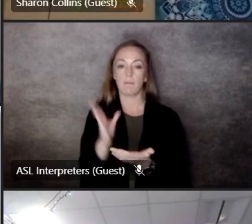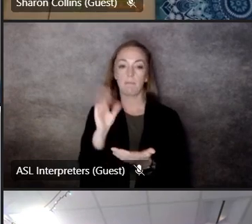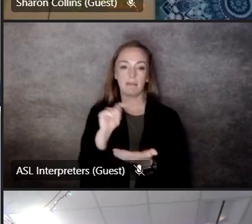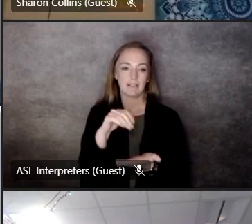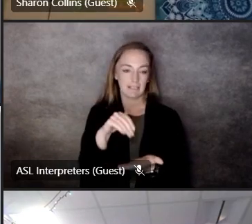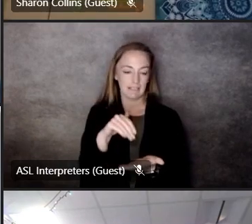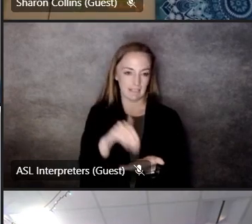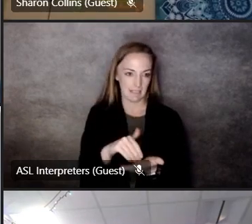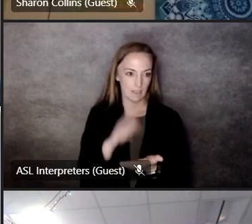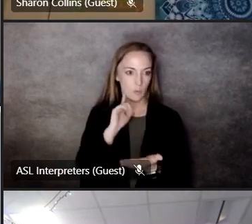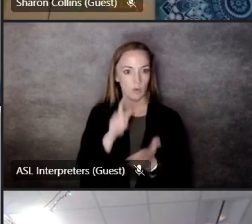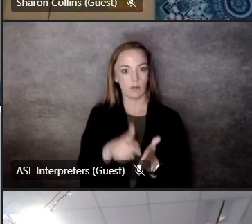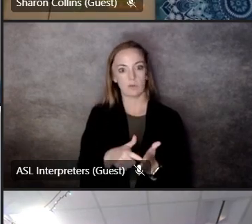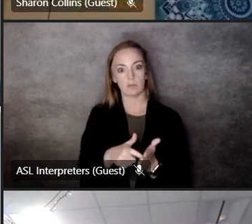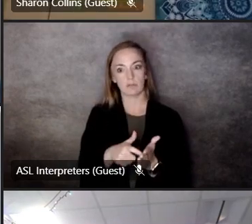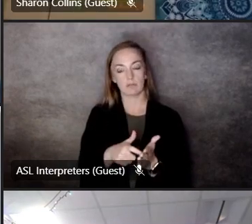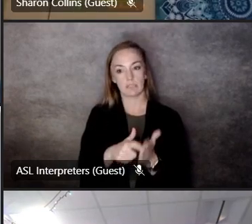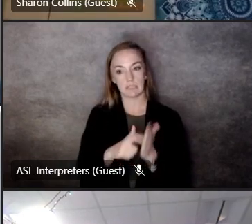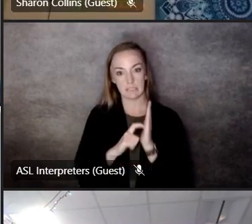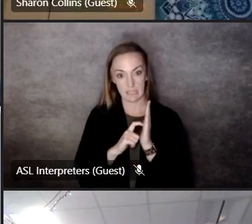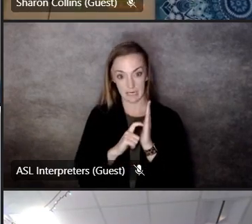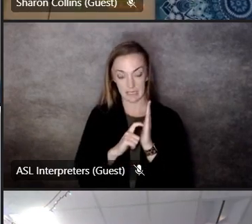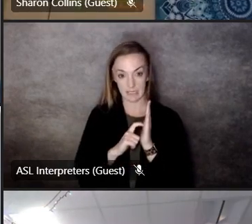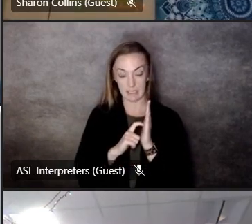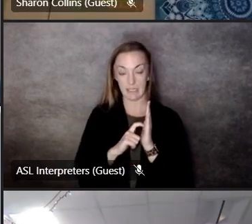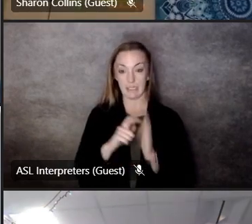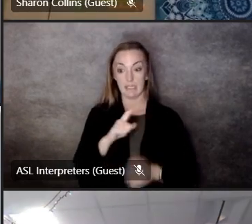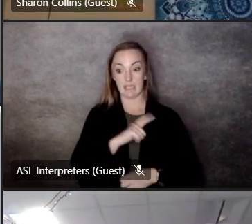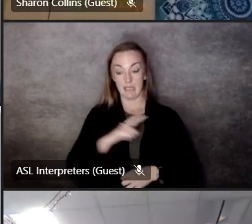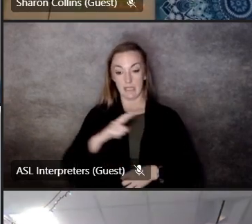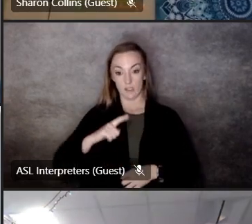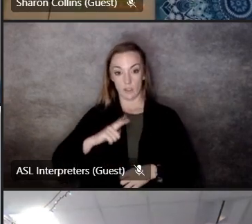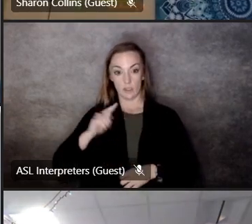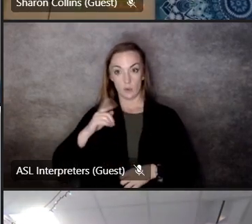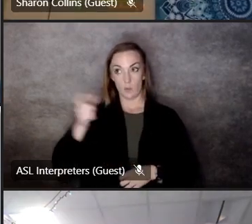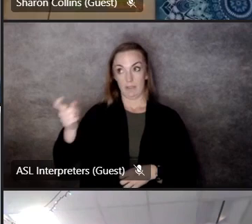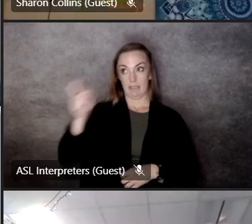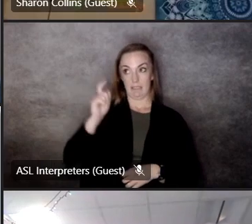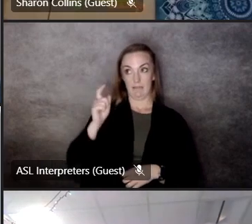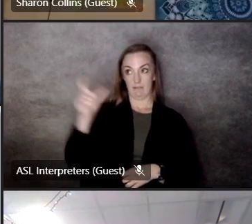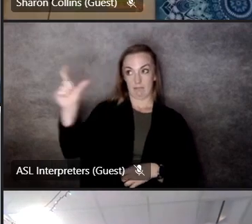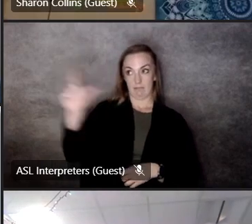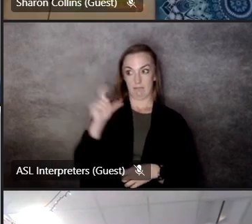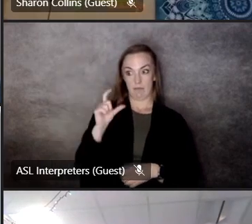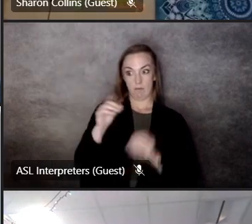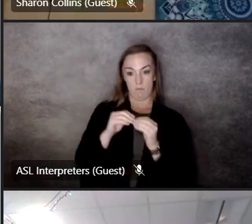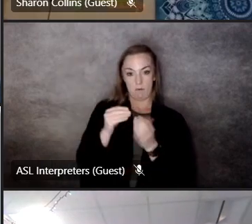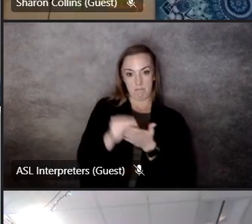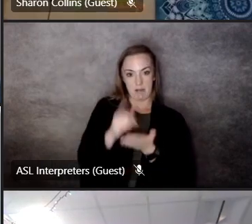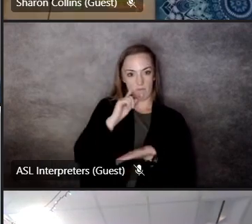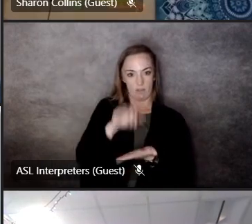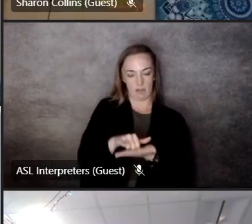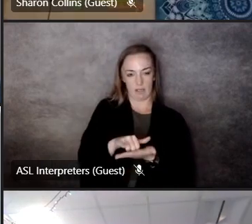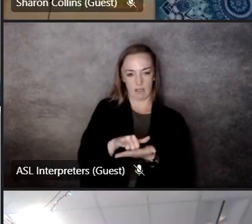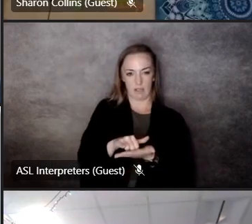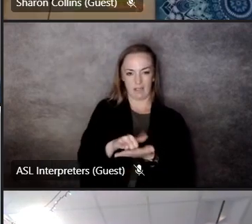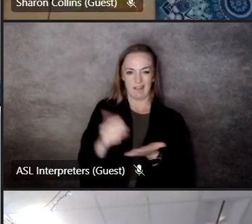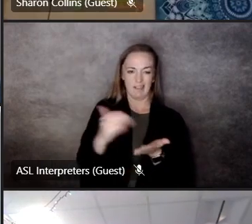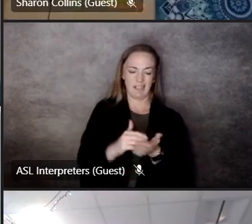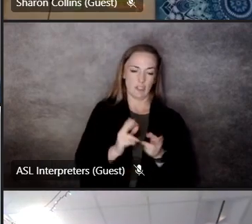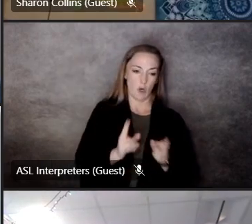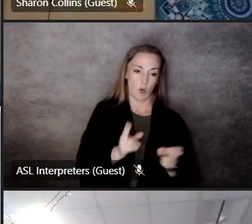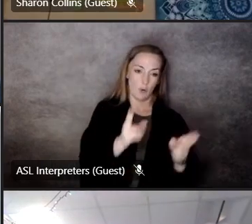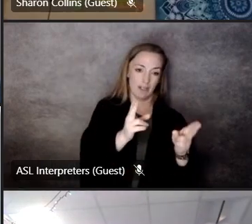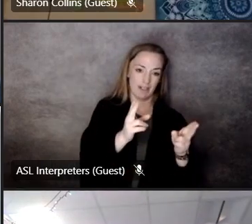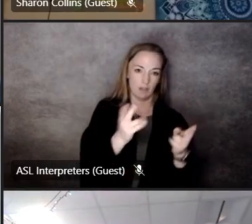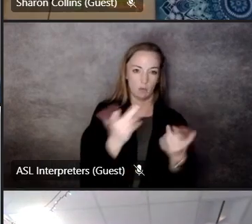appropriations that come from the General Assembly. So again, it's a hurry up and wait. We're pretty used